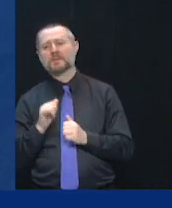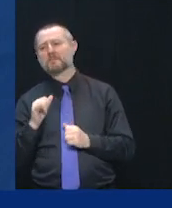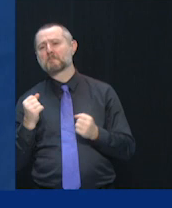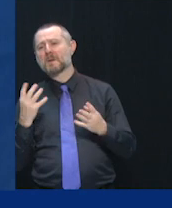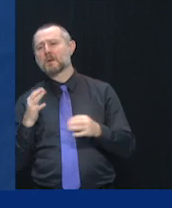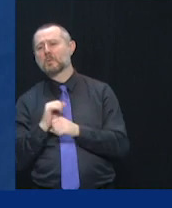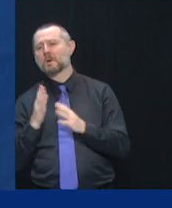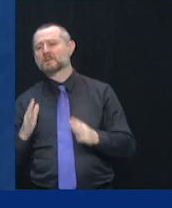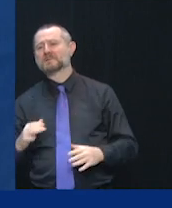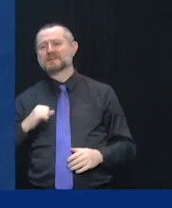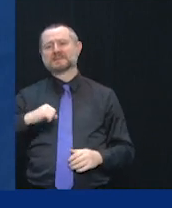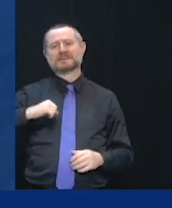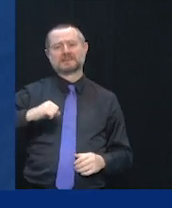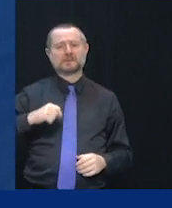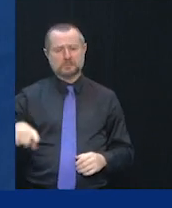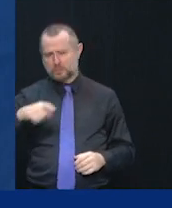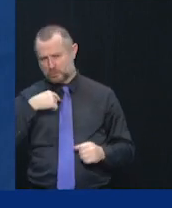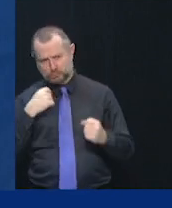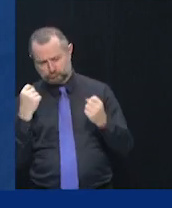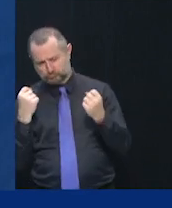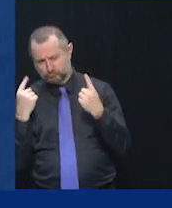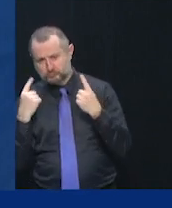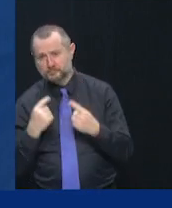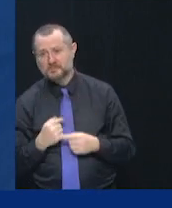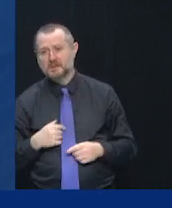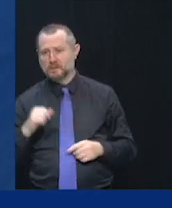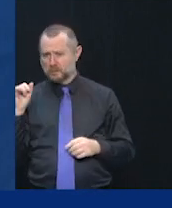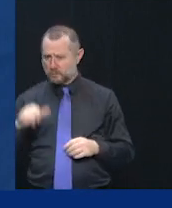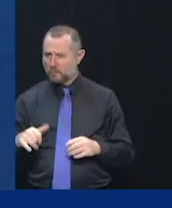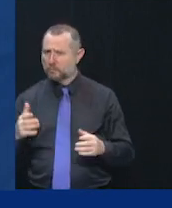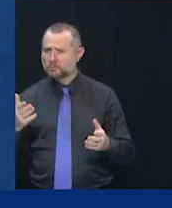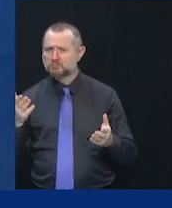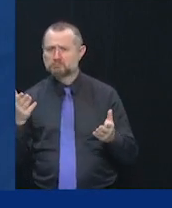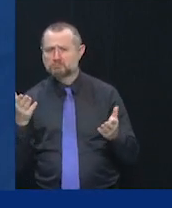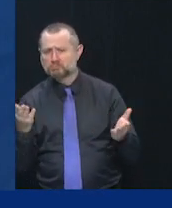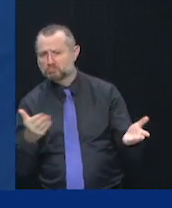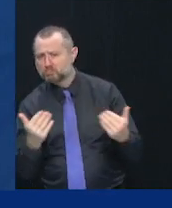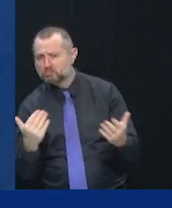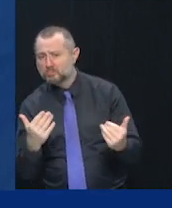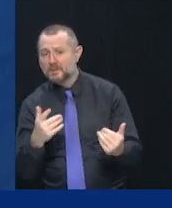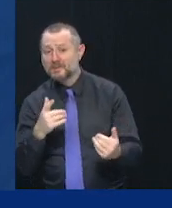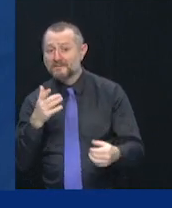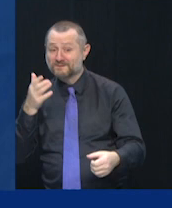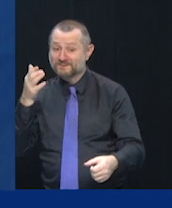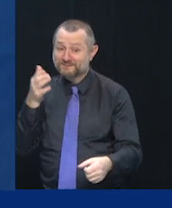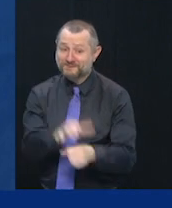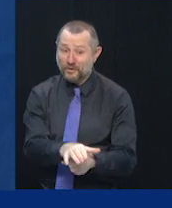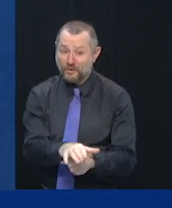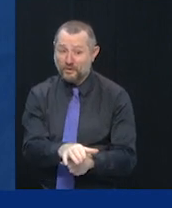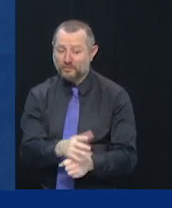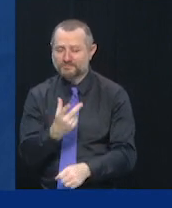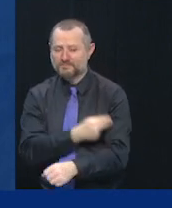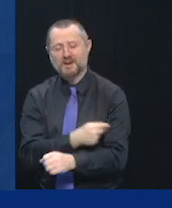the hospitals. And they can offer to the staff, but they can't mandate that the staff takes